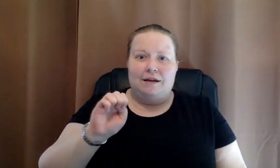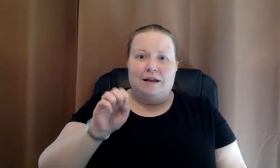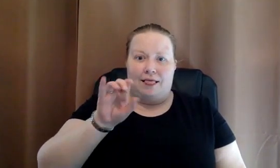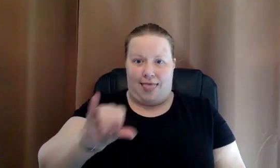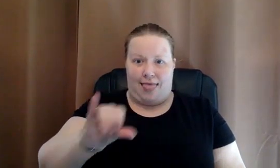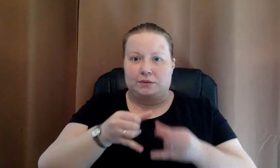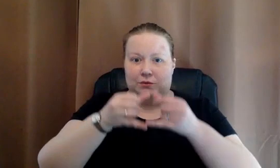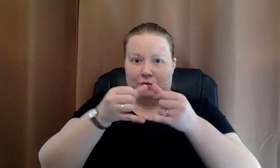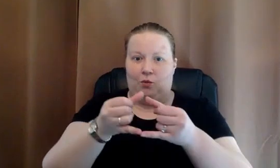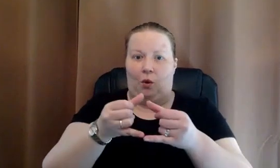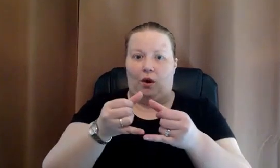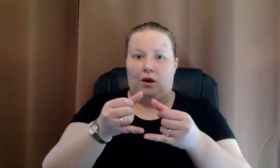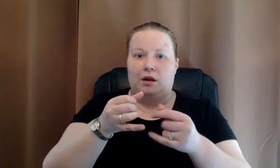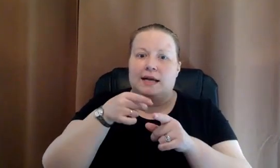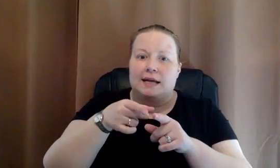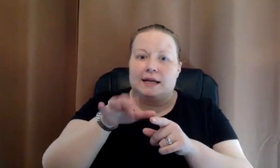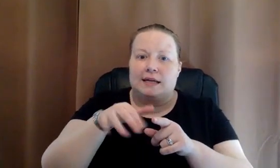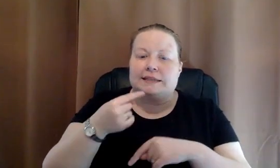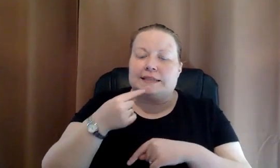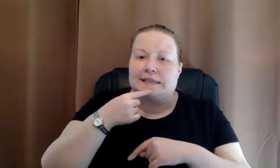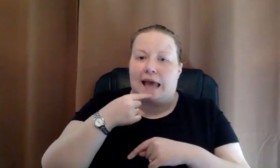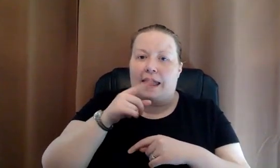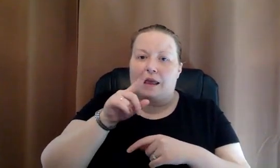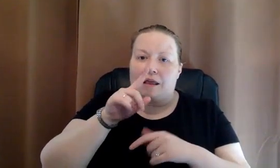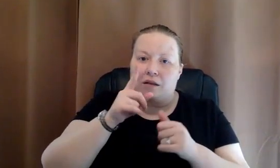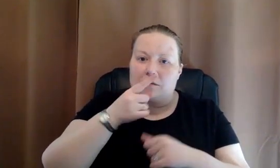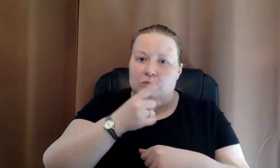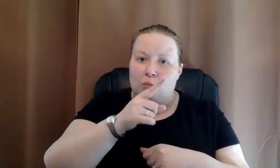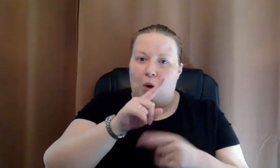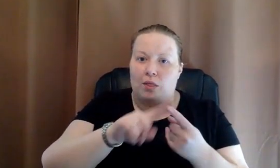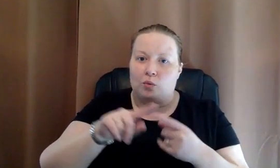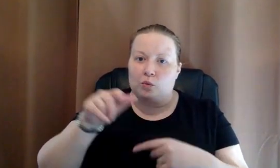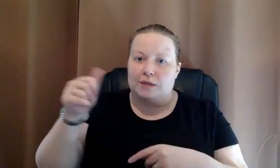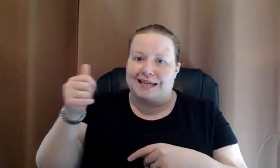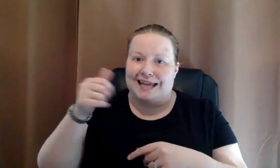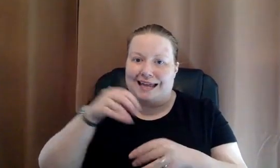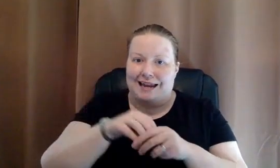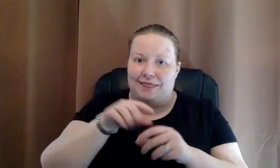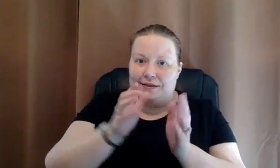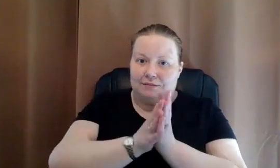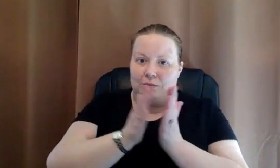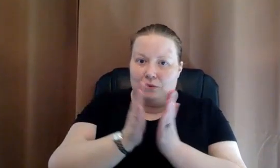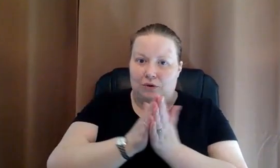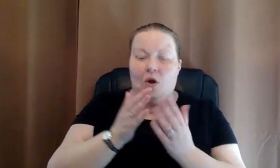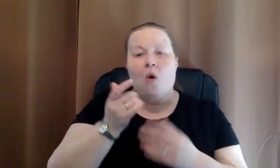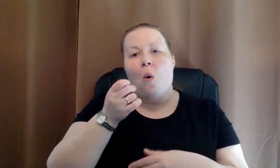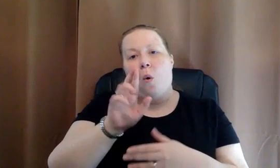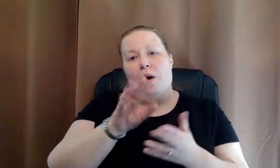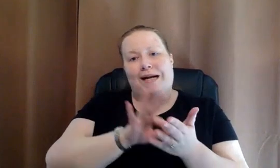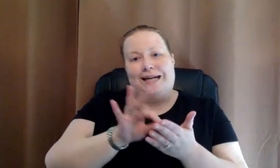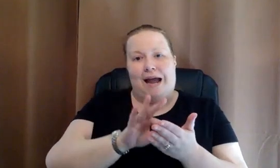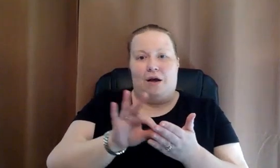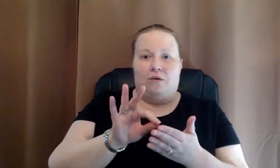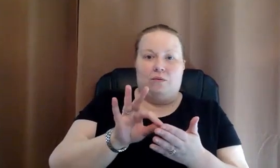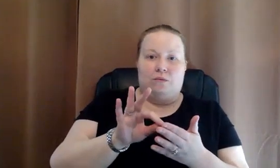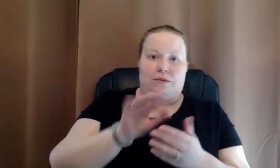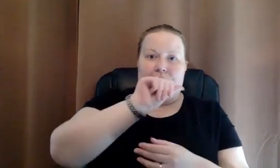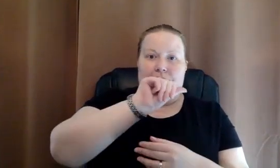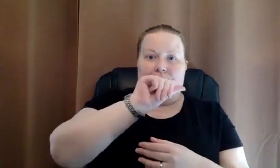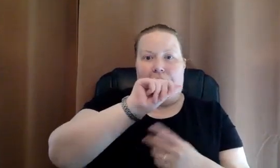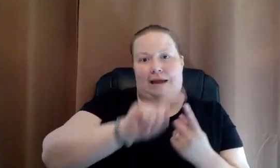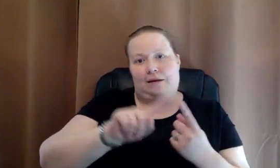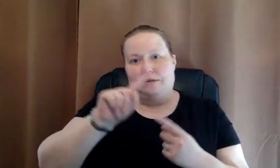reward. It was like, okay, say the first 10 numbers, in this book, or count from A to